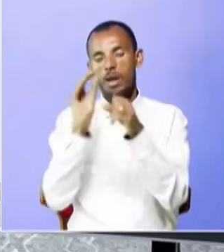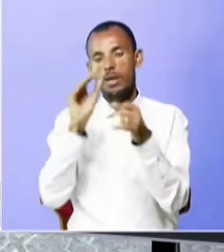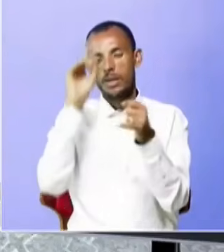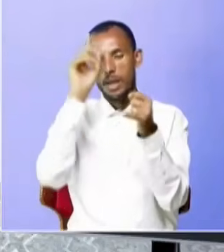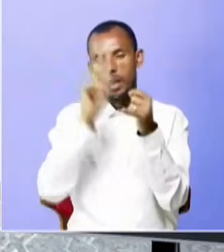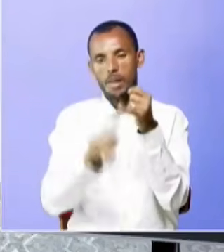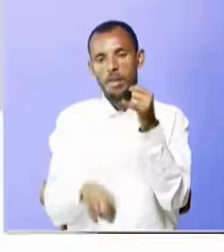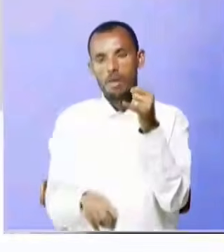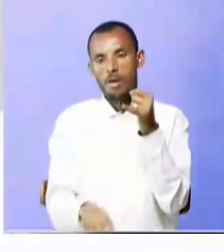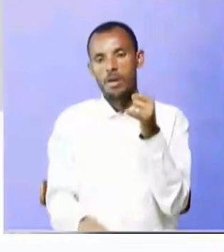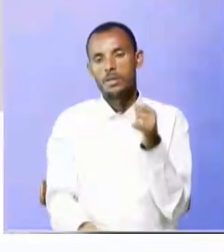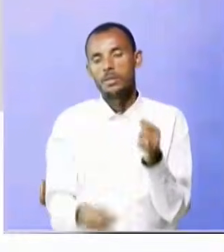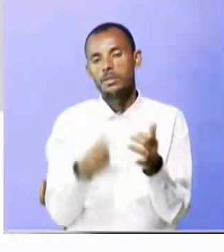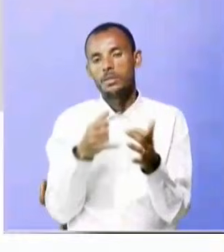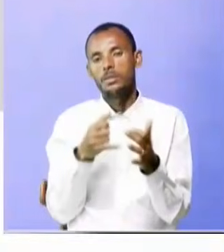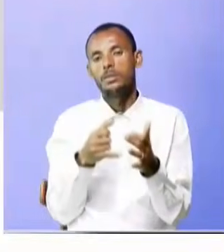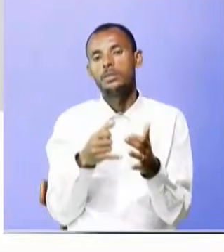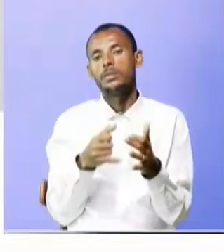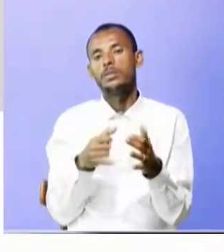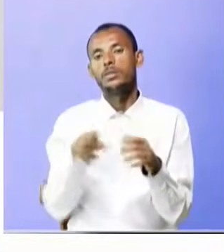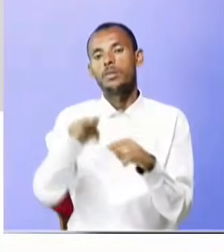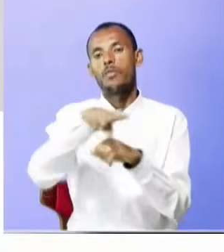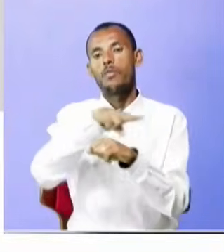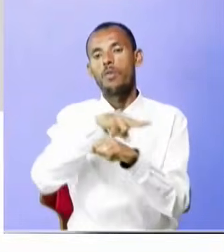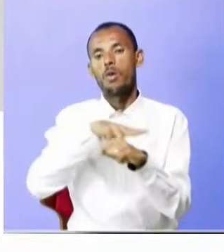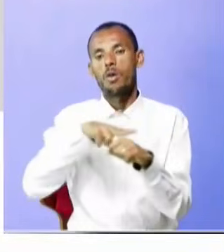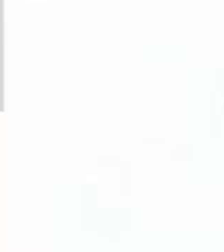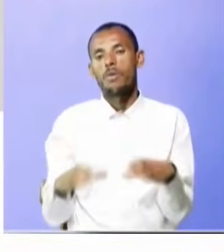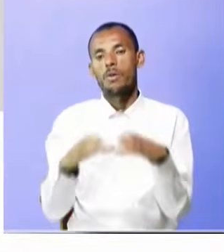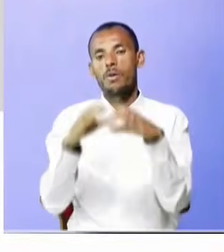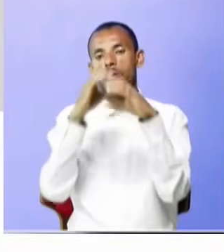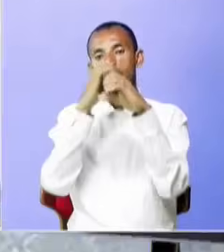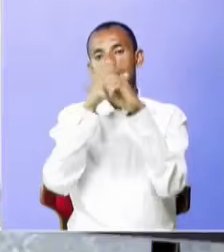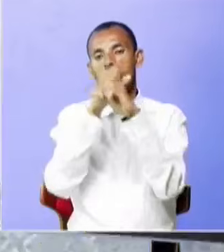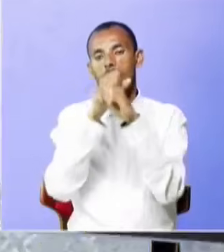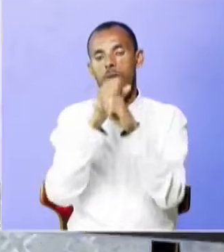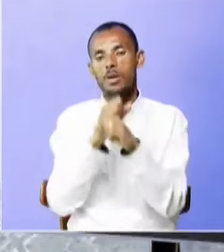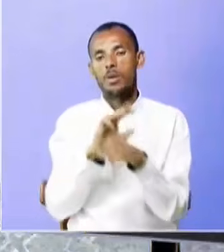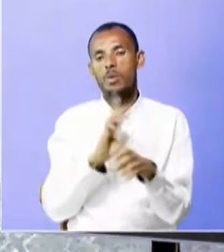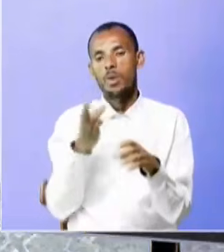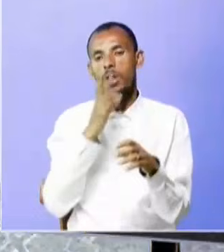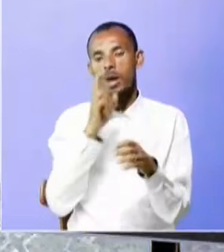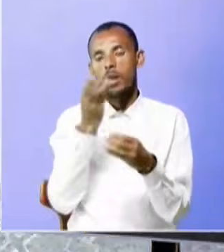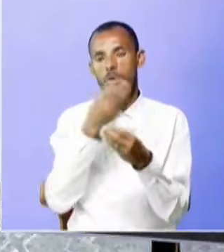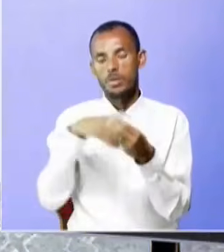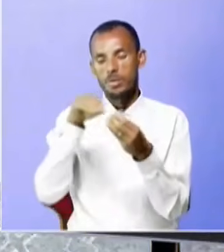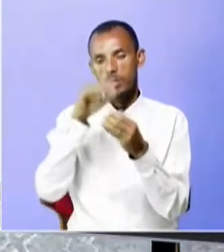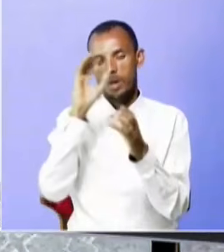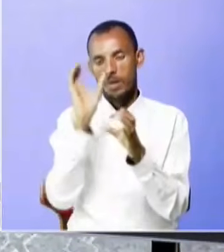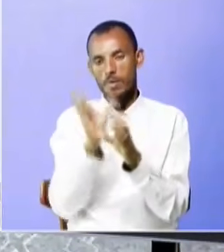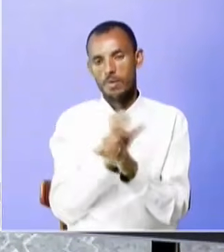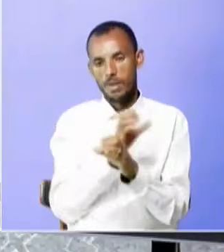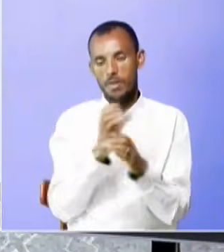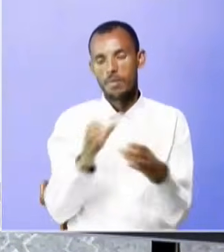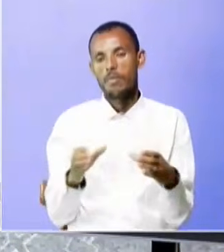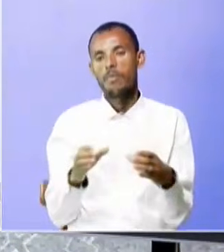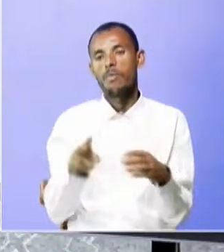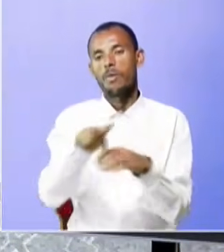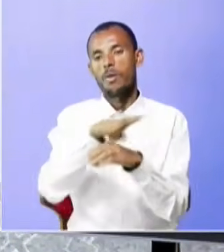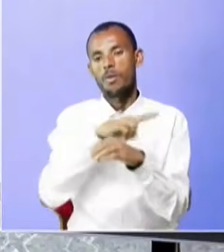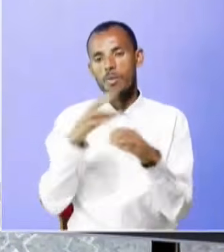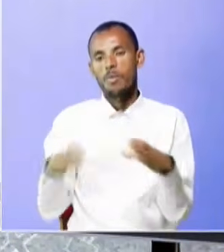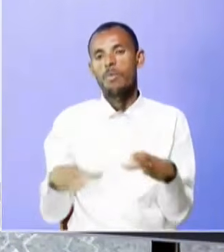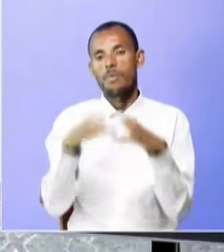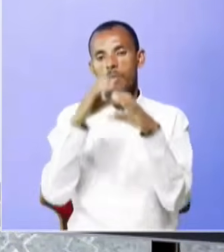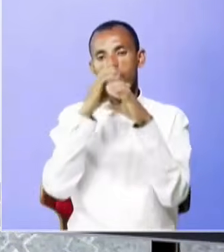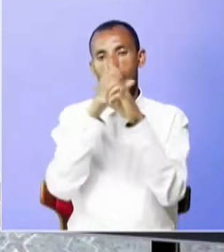last one is the volume of the cone. We are also asked to calculate the volume of the